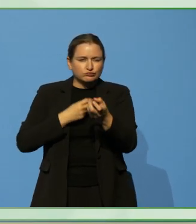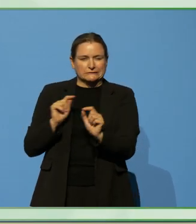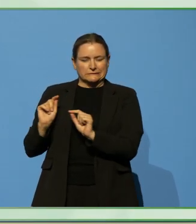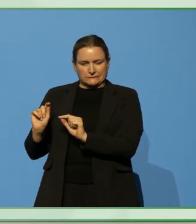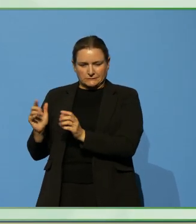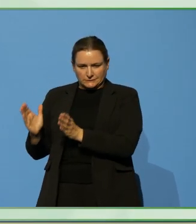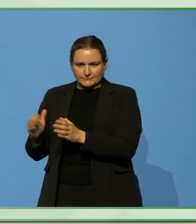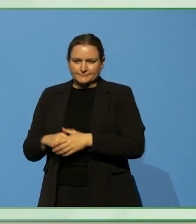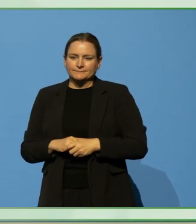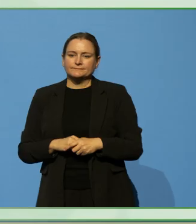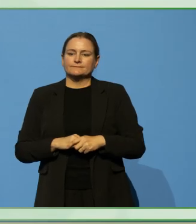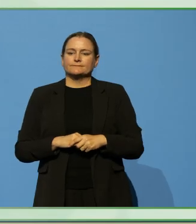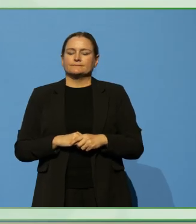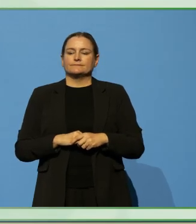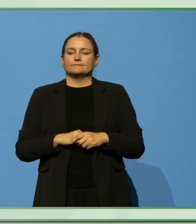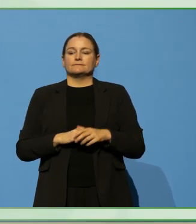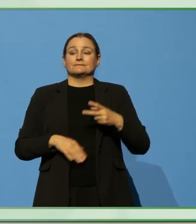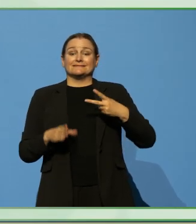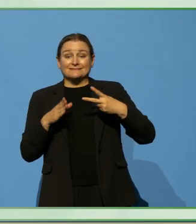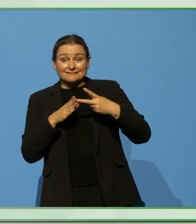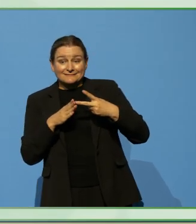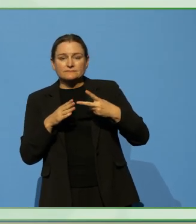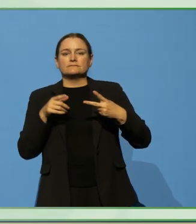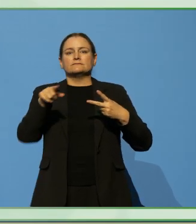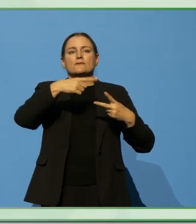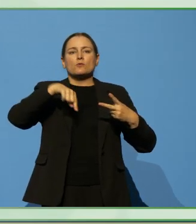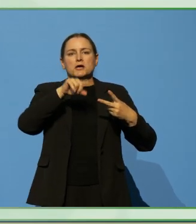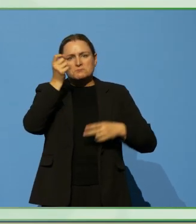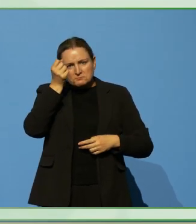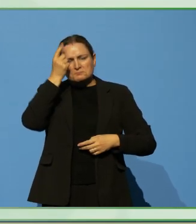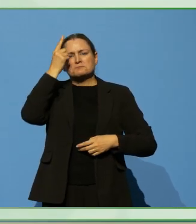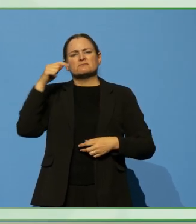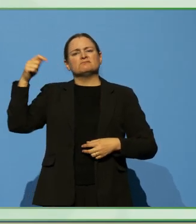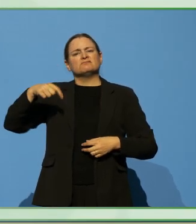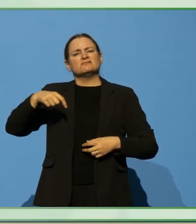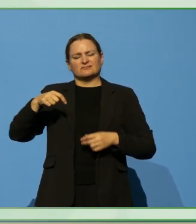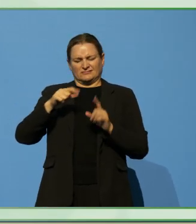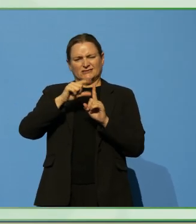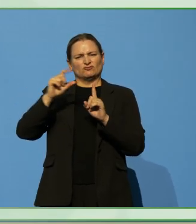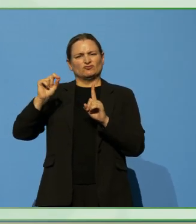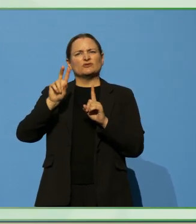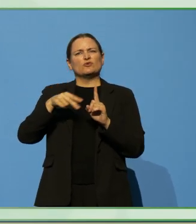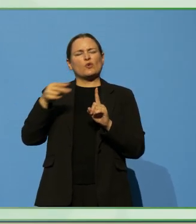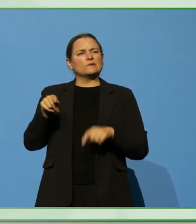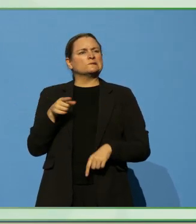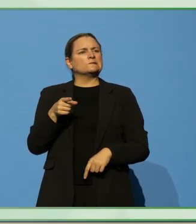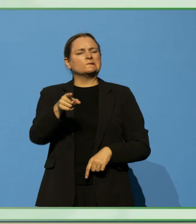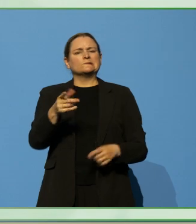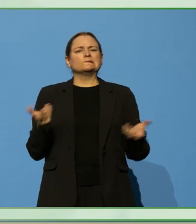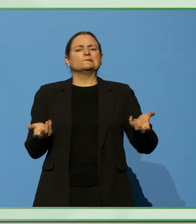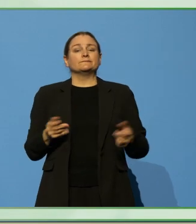to go there, I think it's good to have a common understanding what indeed the digital euro is or would be.